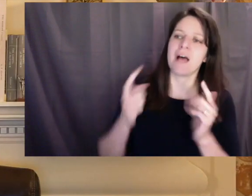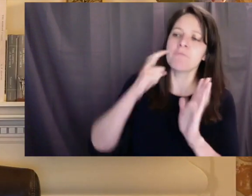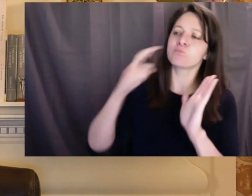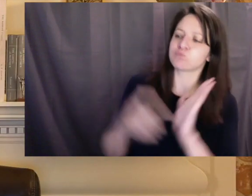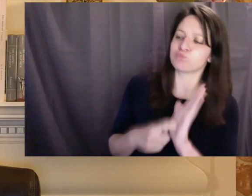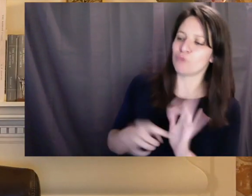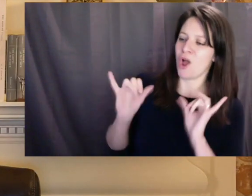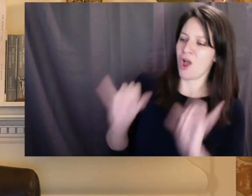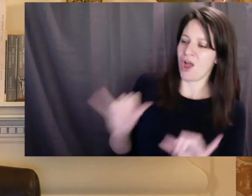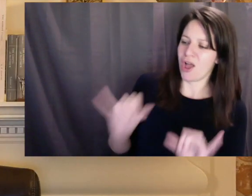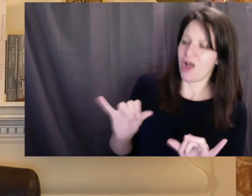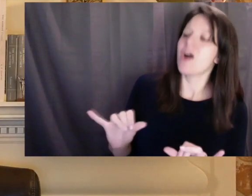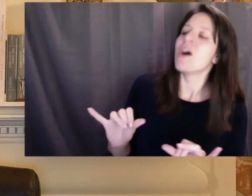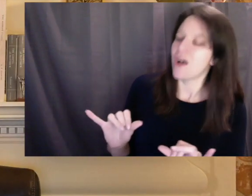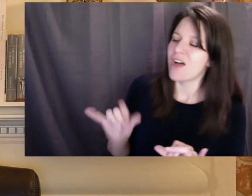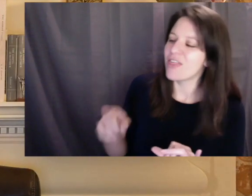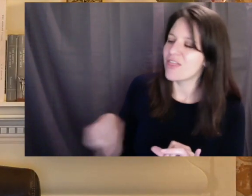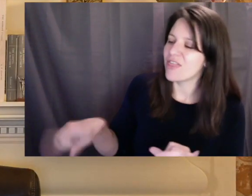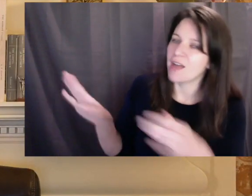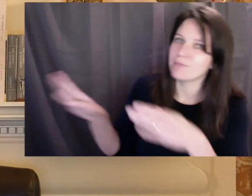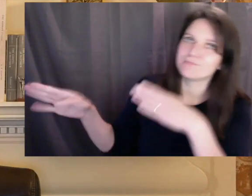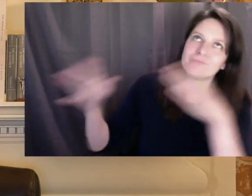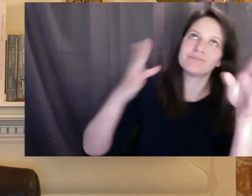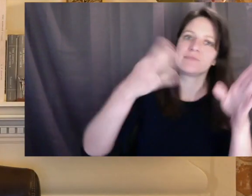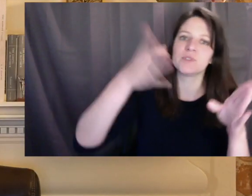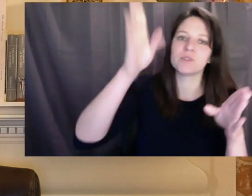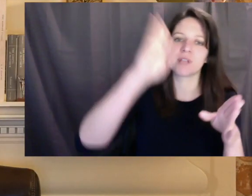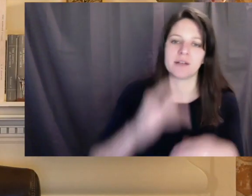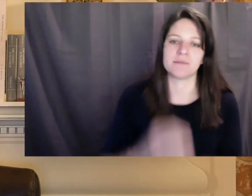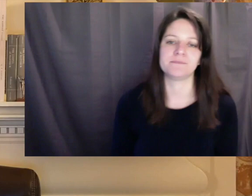the living monuments of people whose lives